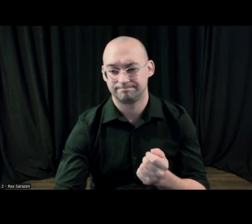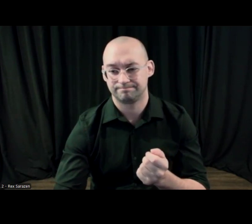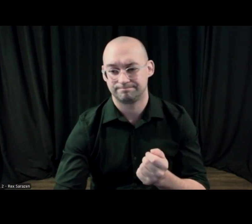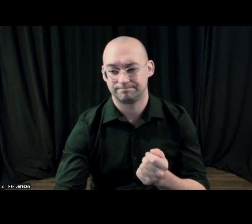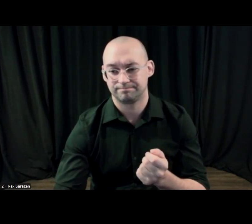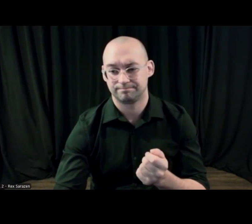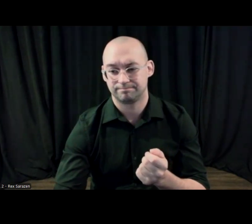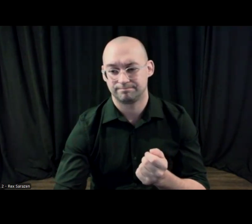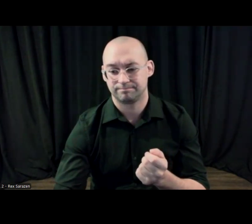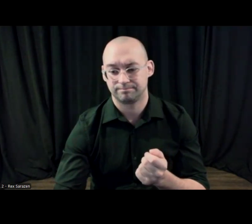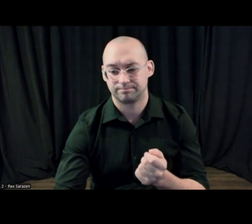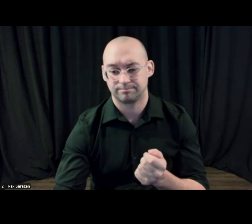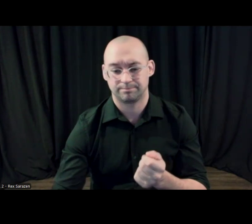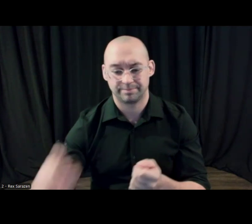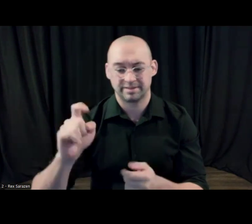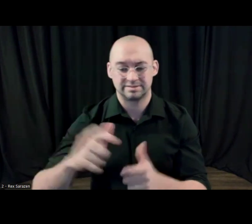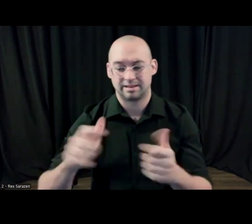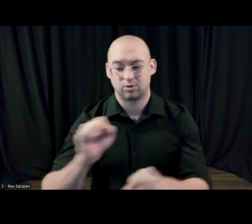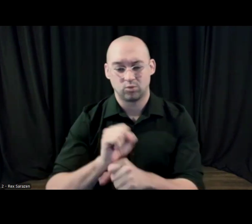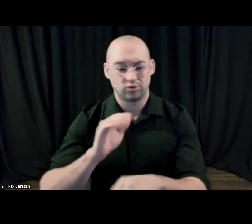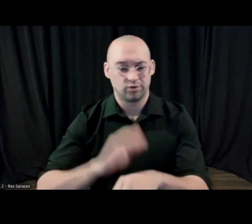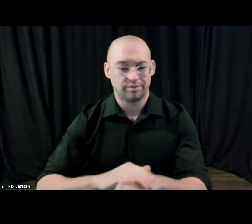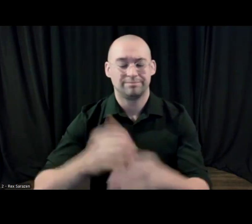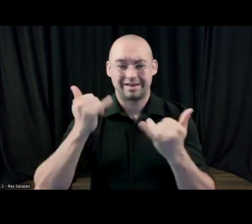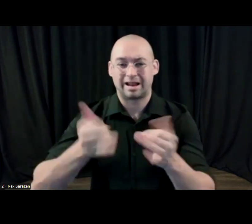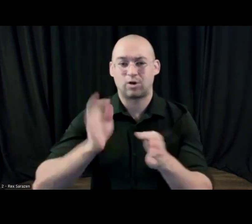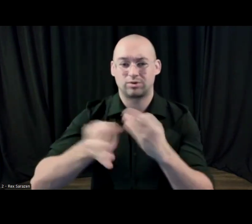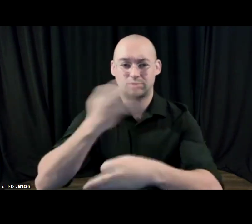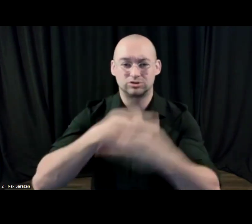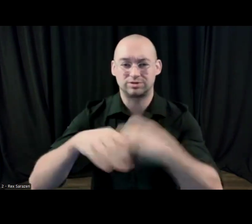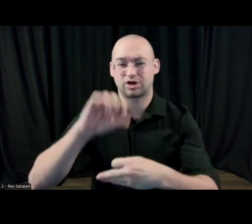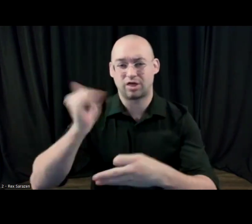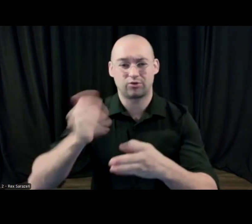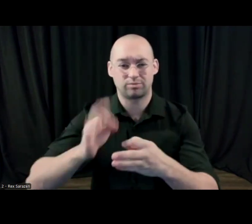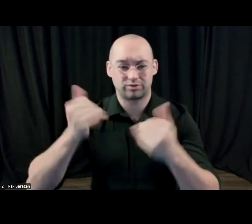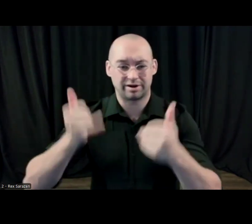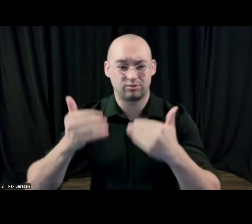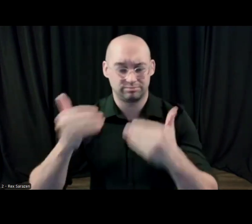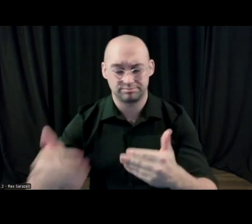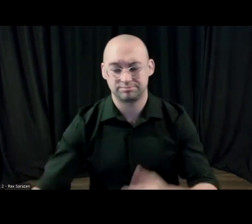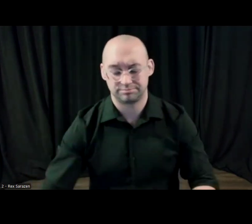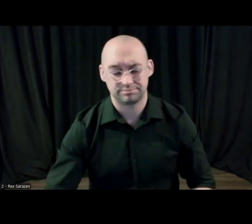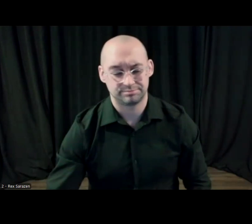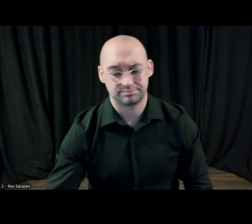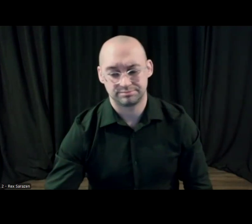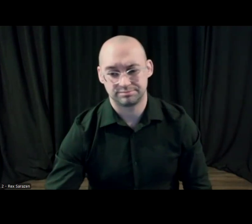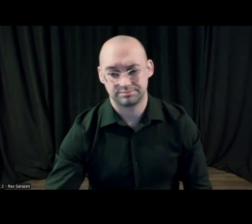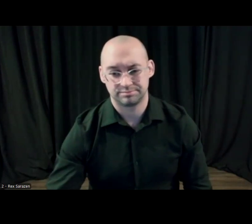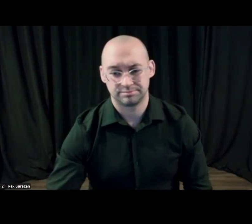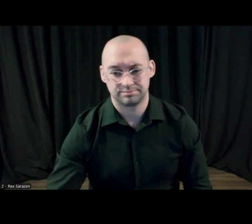home and community-based services. And I think it just gets kind of left out sometimes because we don't think of that